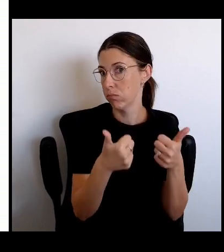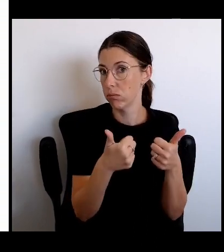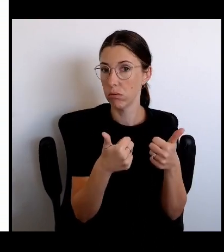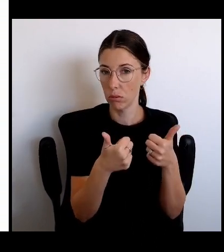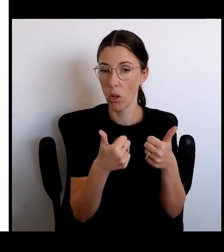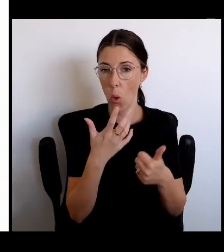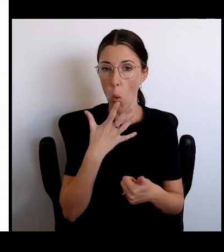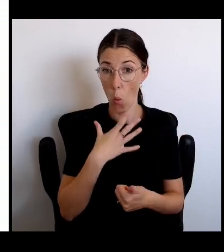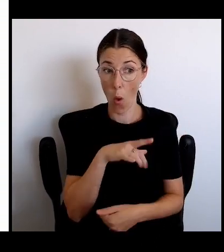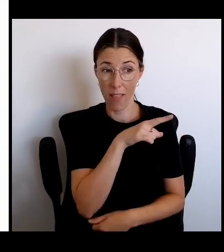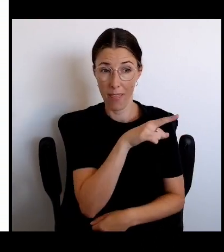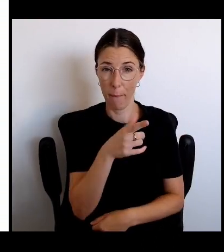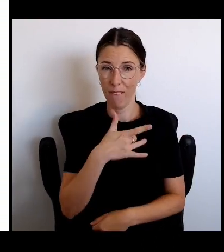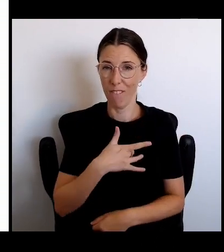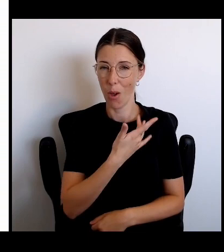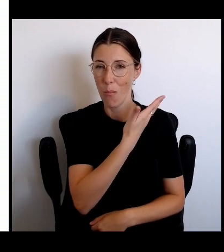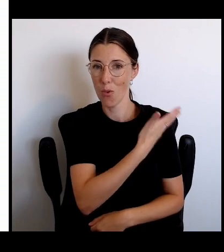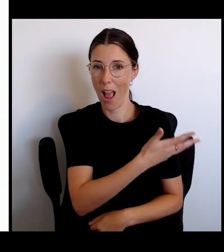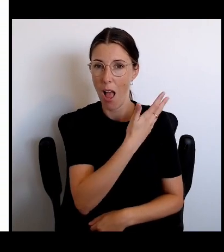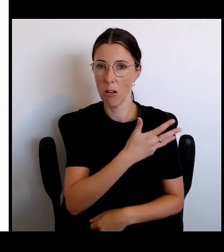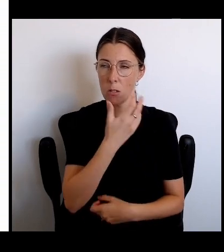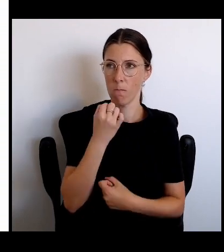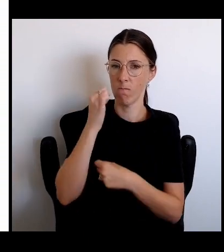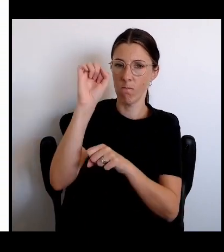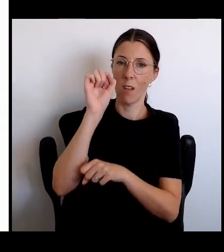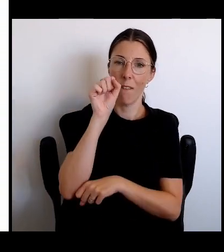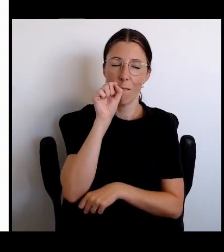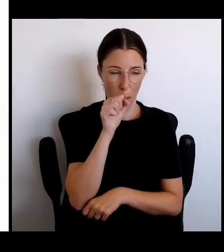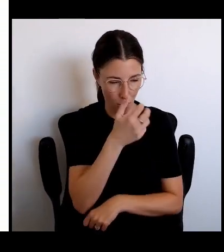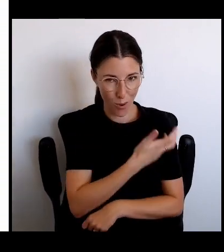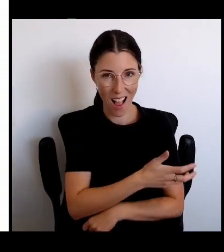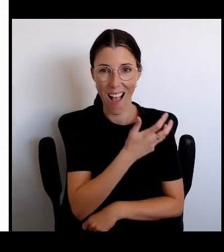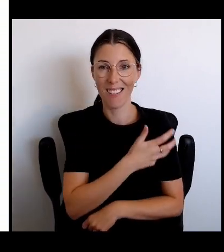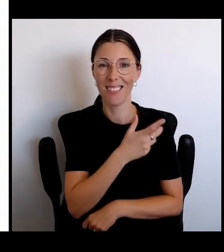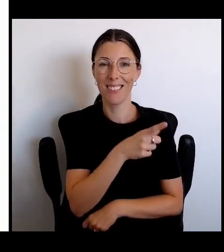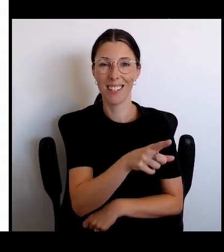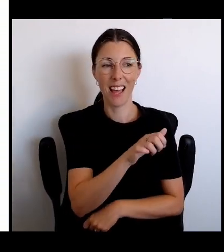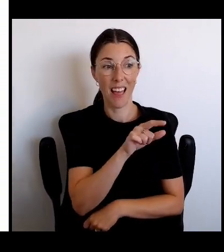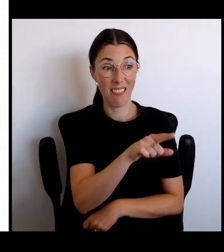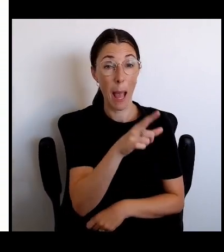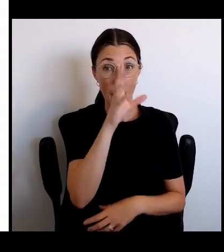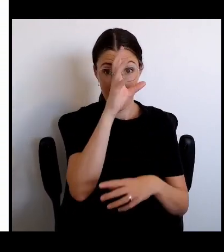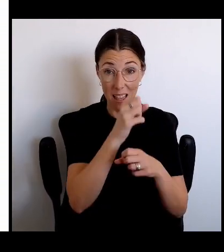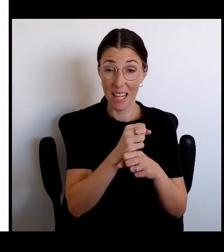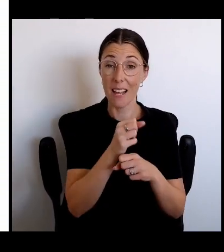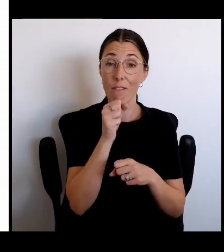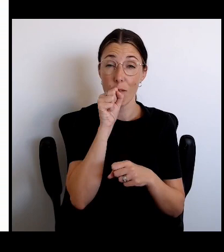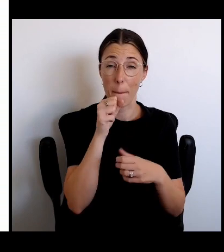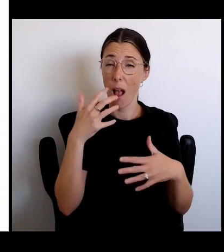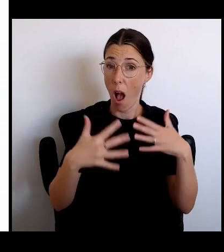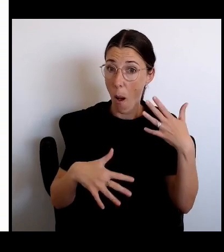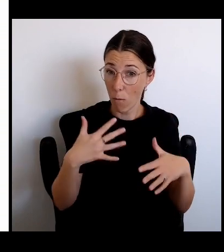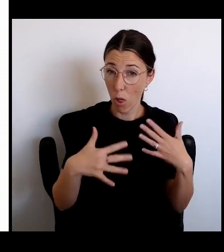decision not to vape and to hold on to all of their beliefs about the harms of vaping, and to move into